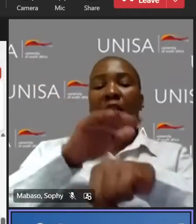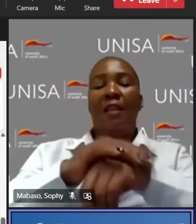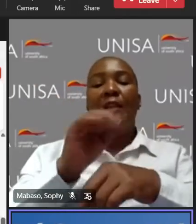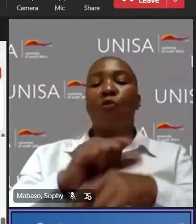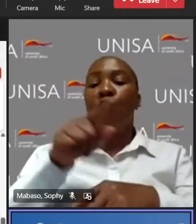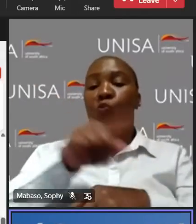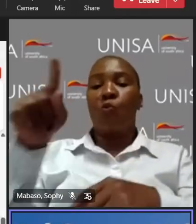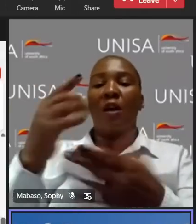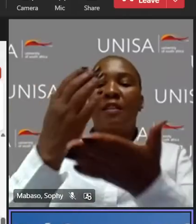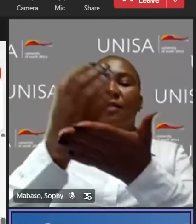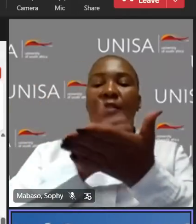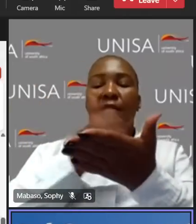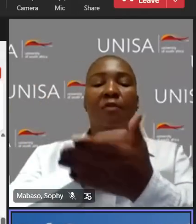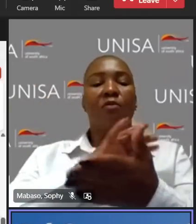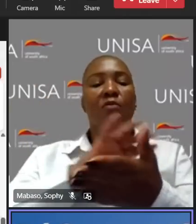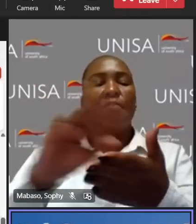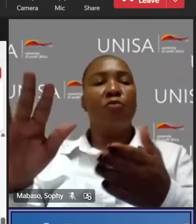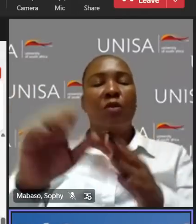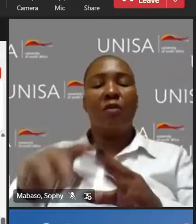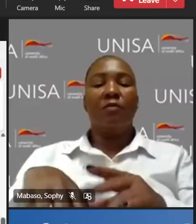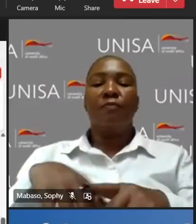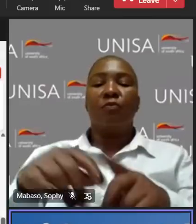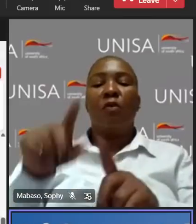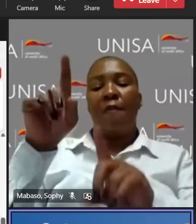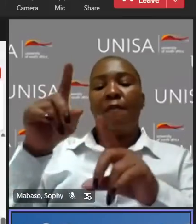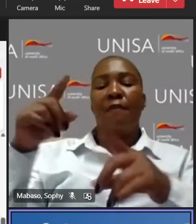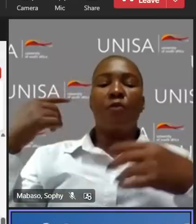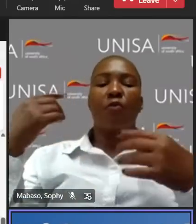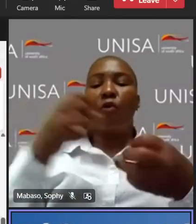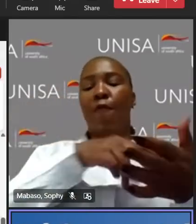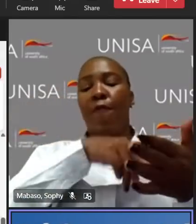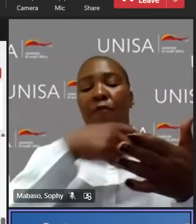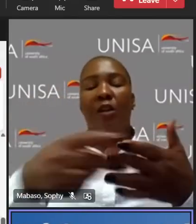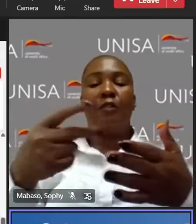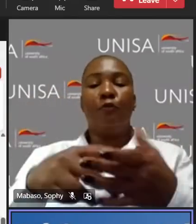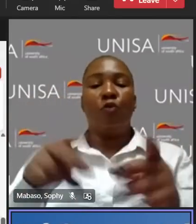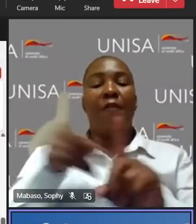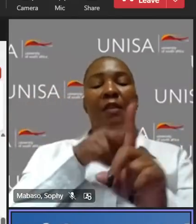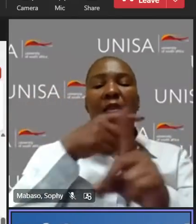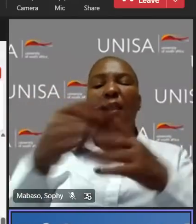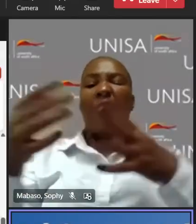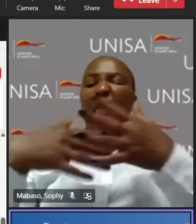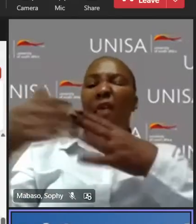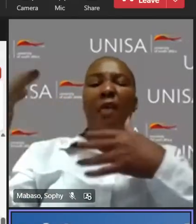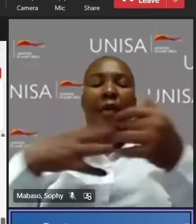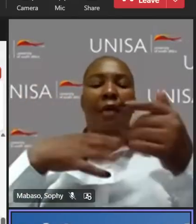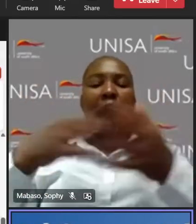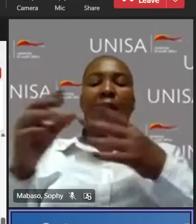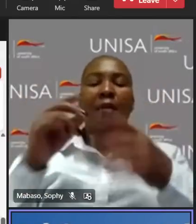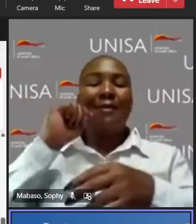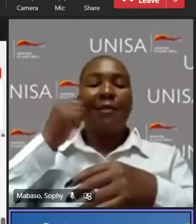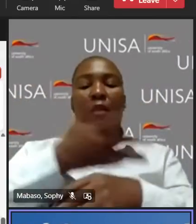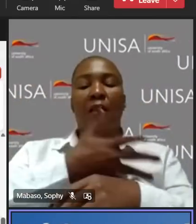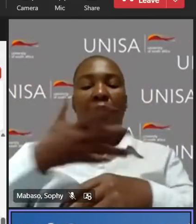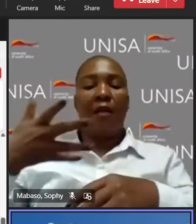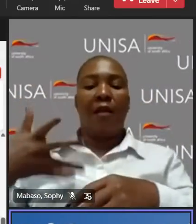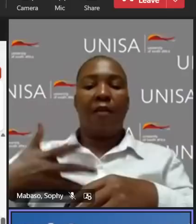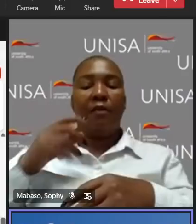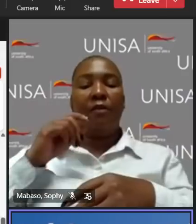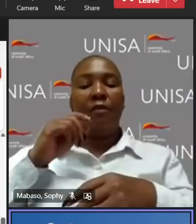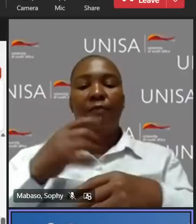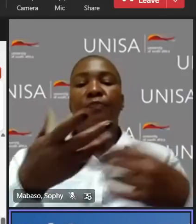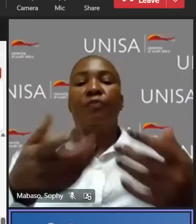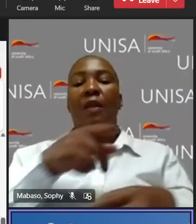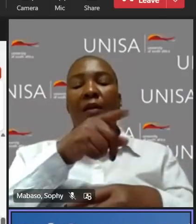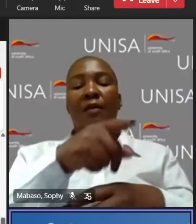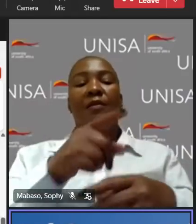and that you don't fall victim to any form of gender-based violence. In this